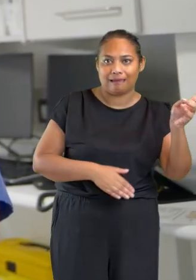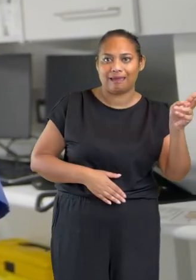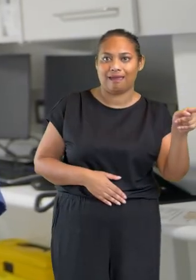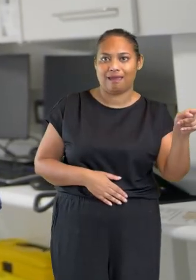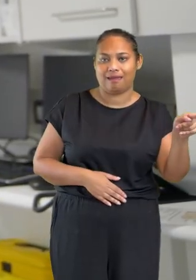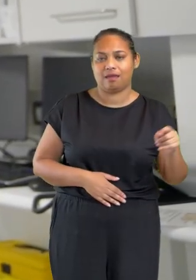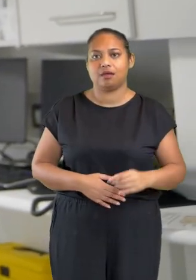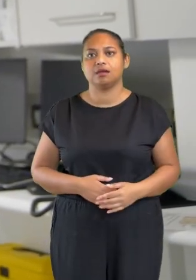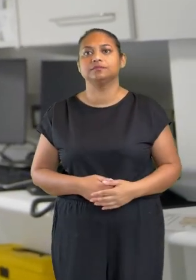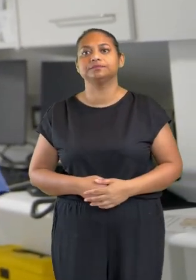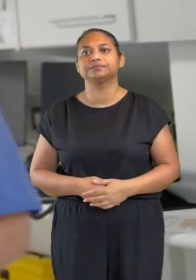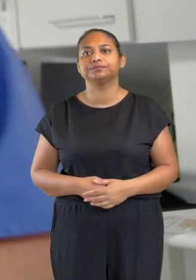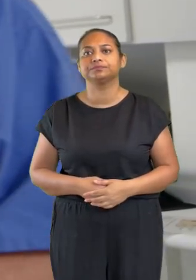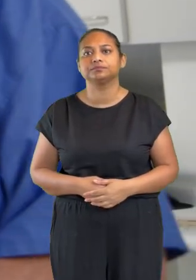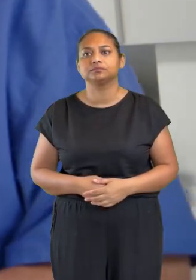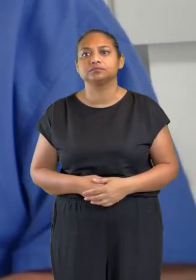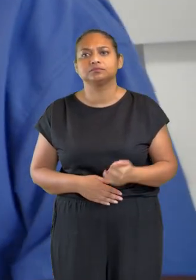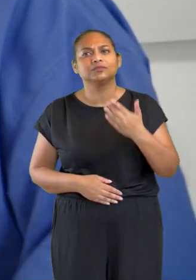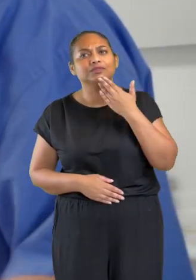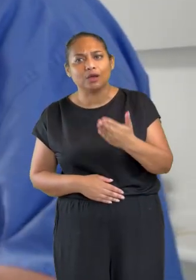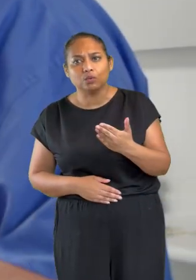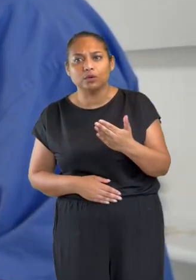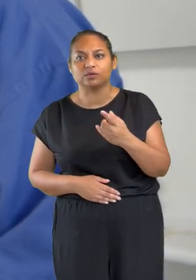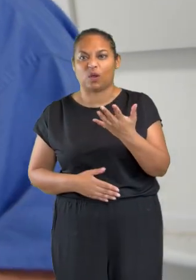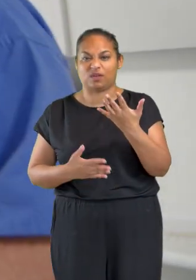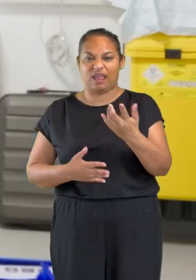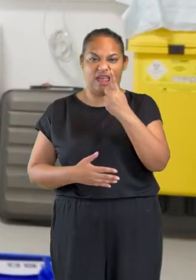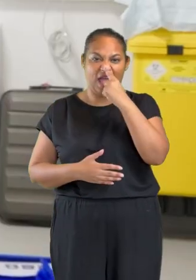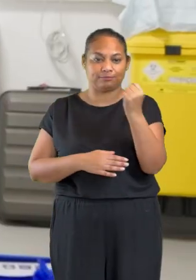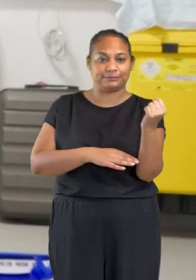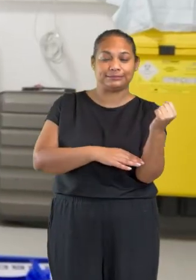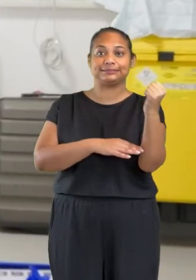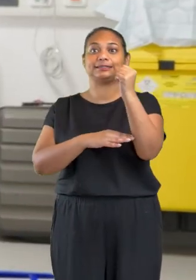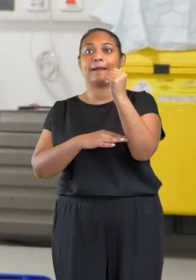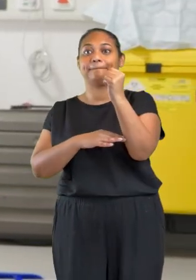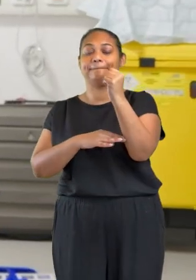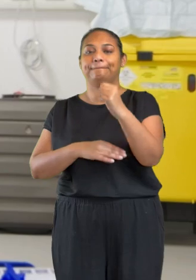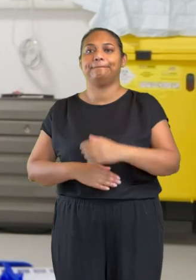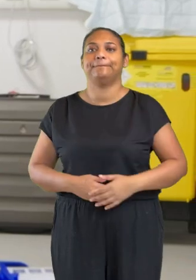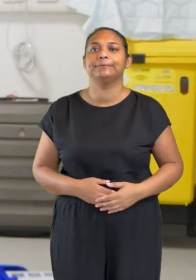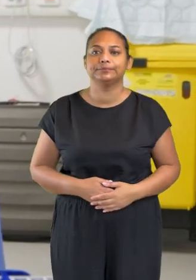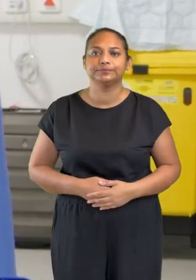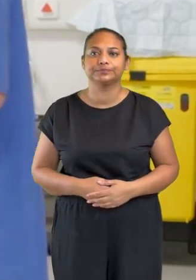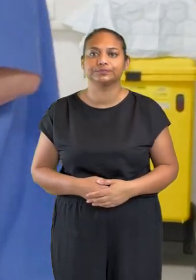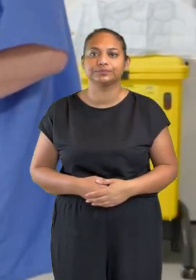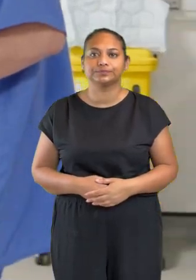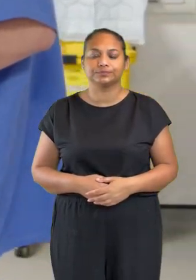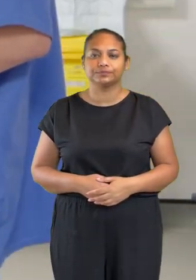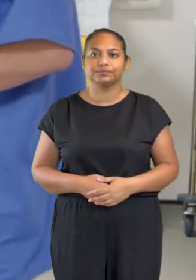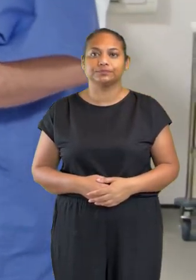images. Okay. Okay, thank you very much. If you'd like to sit yourself up.